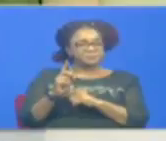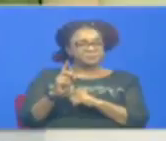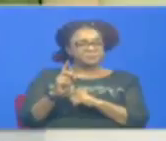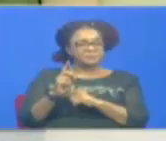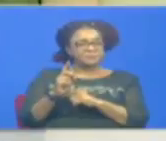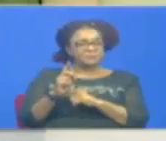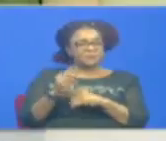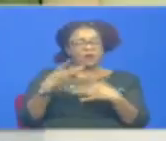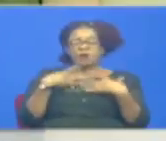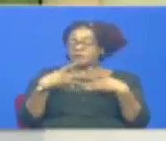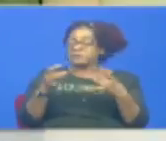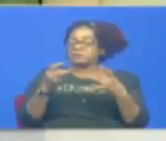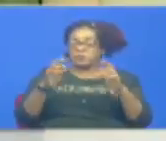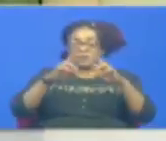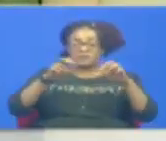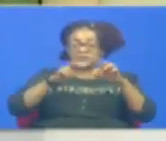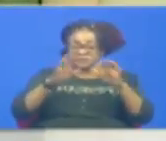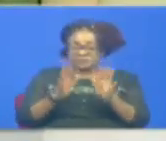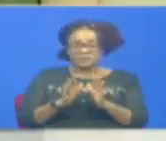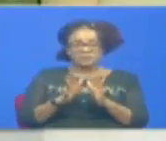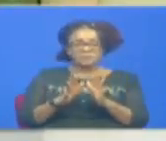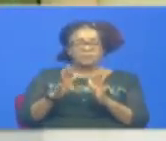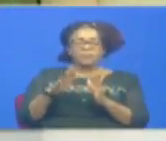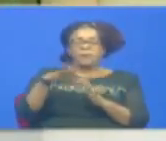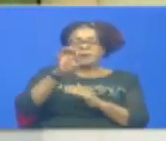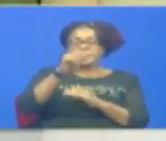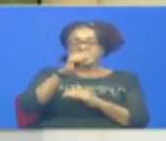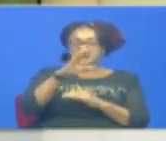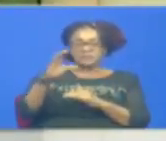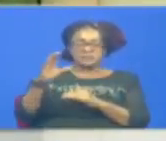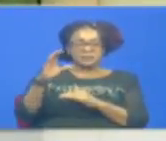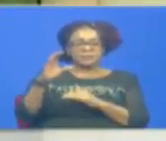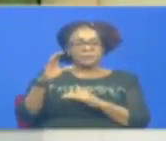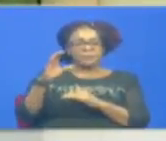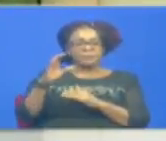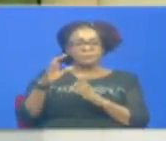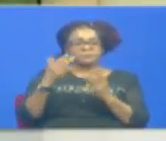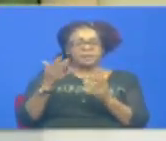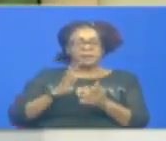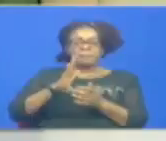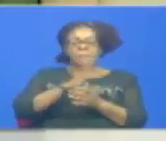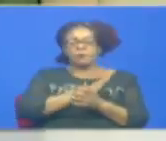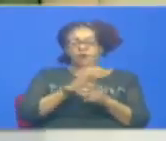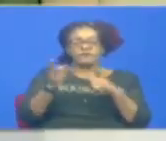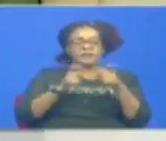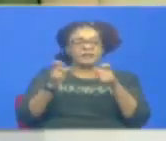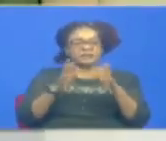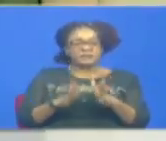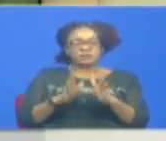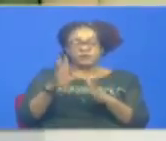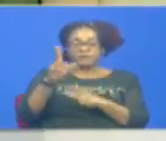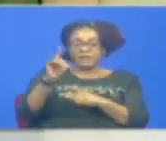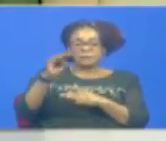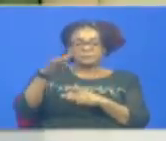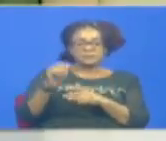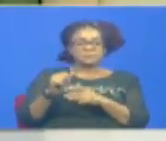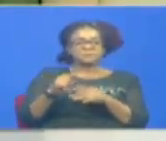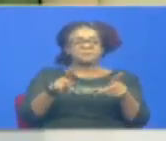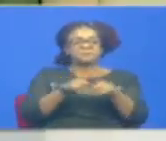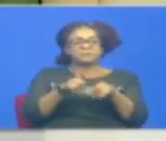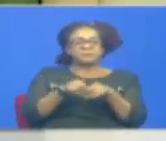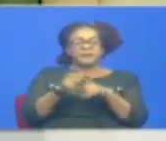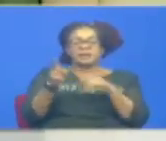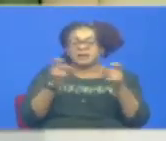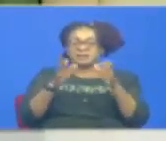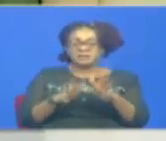the investigators are the Ethics and Anti-Corruption Commission, are the board directors of Kemsa, as well as directors